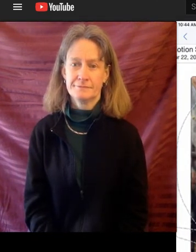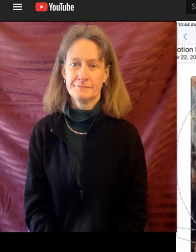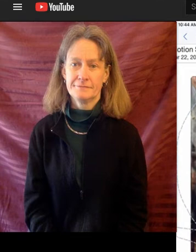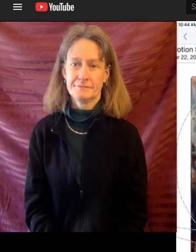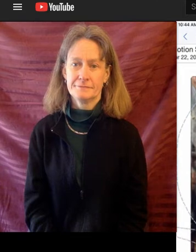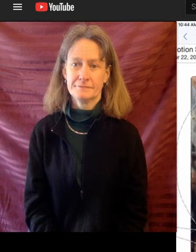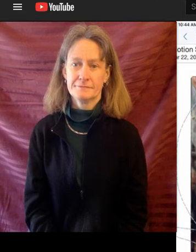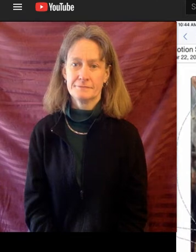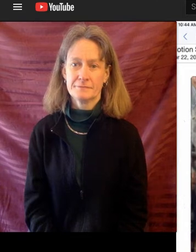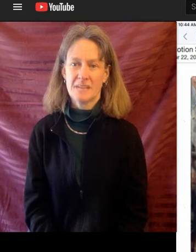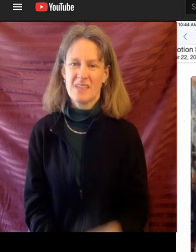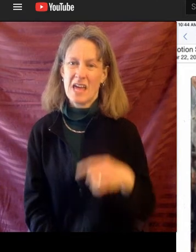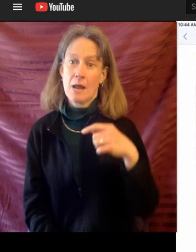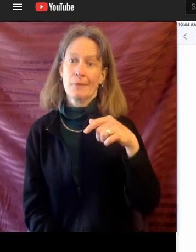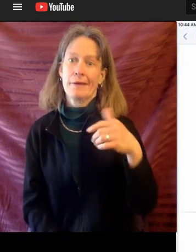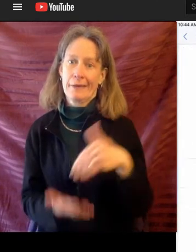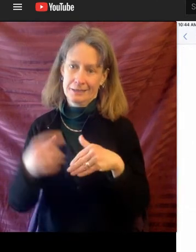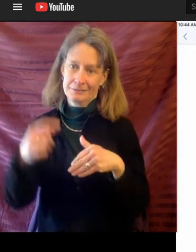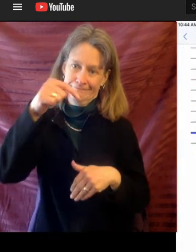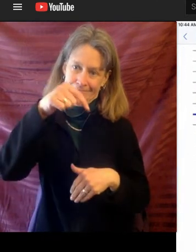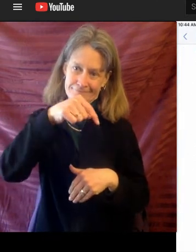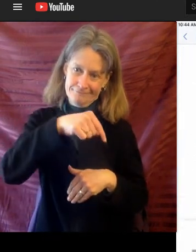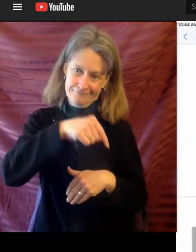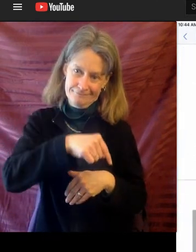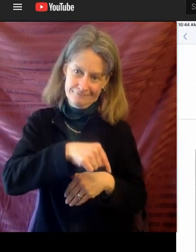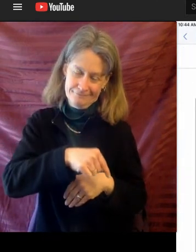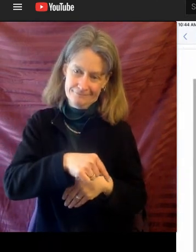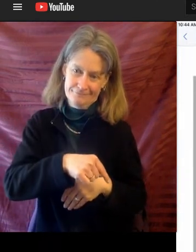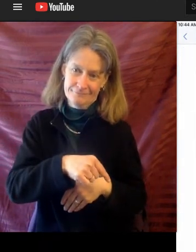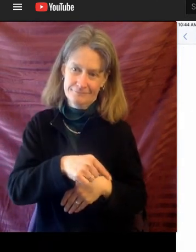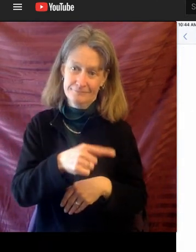Then I'm going to scroll back down,